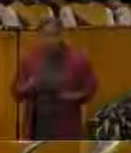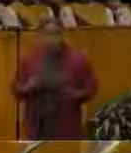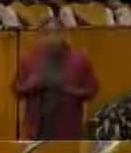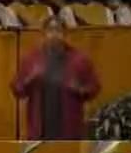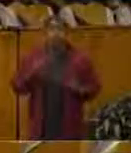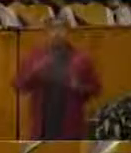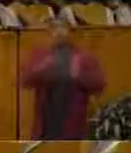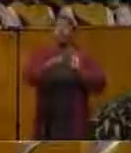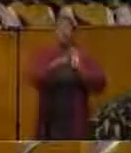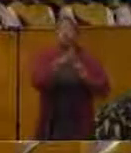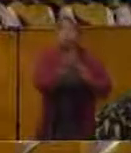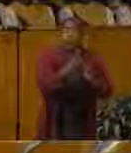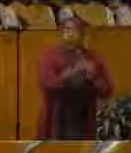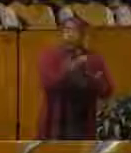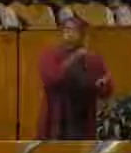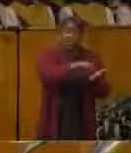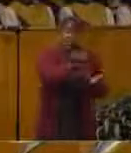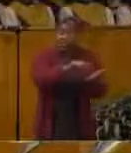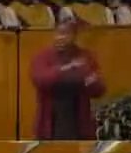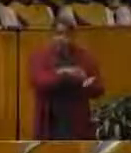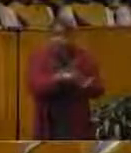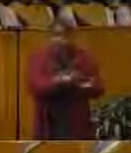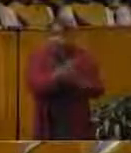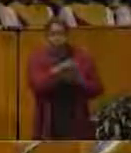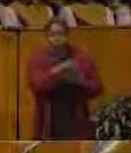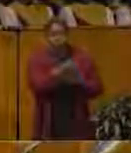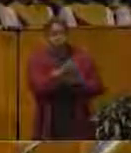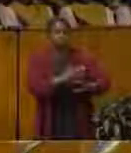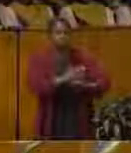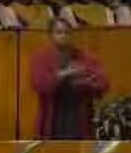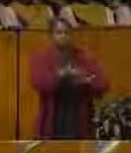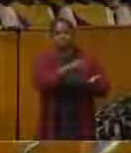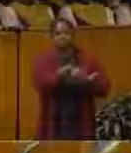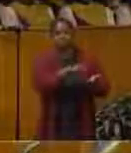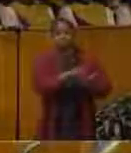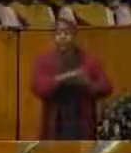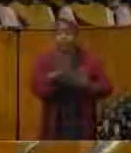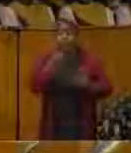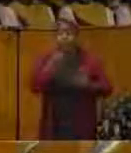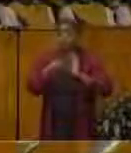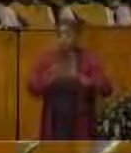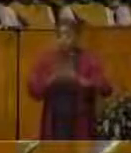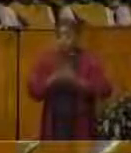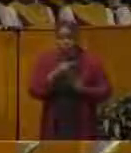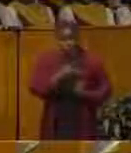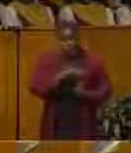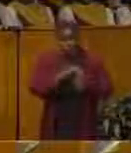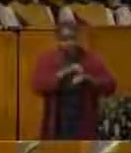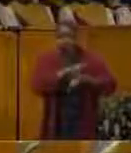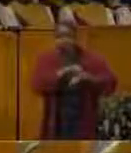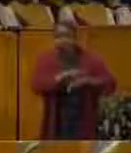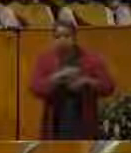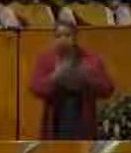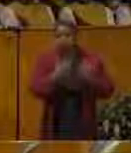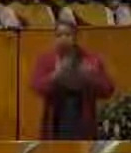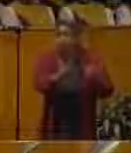You show me a saint that can shout at shouting time, and I'll show you a saint that's moved by the crowd. You show me a saint